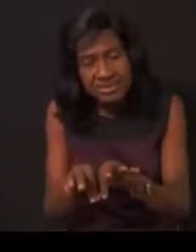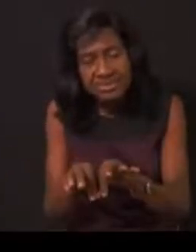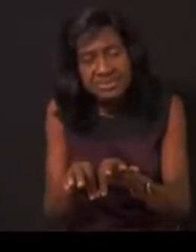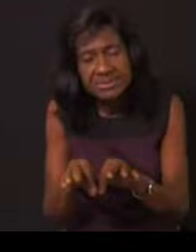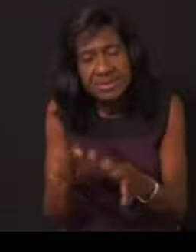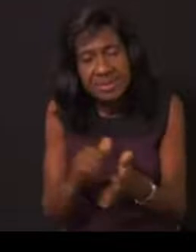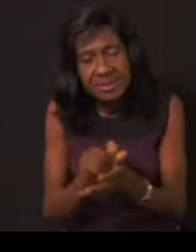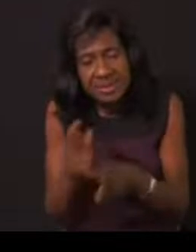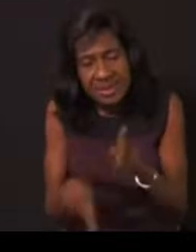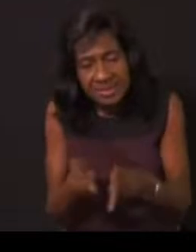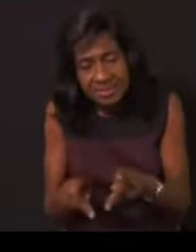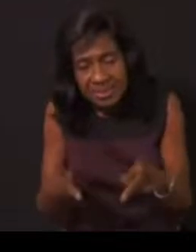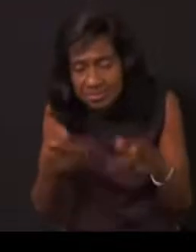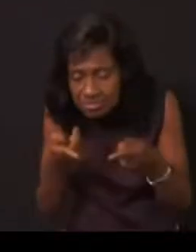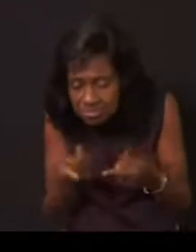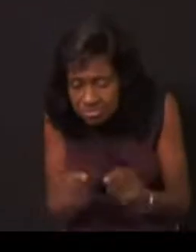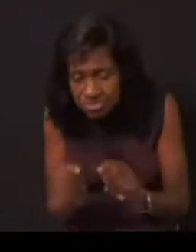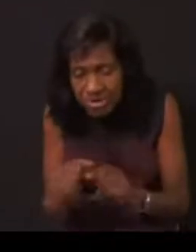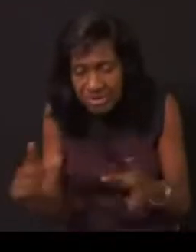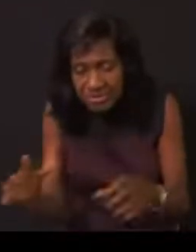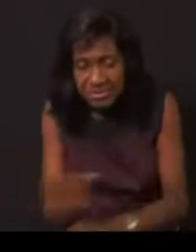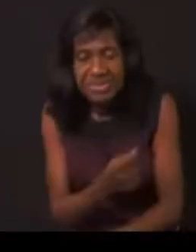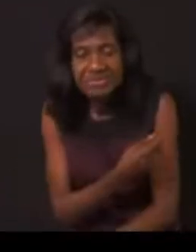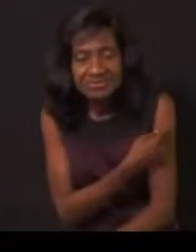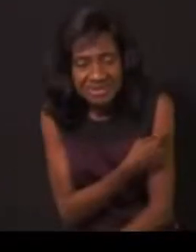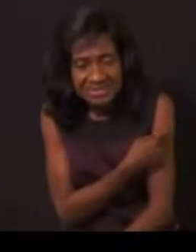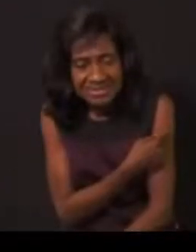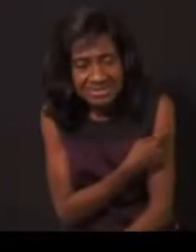vaccinations into people and get the vaccination rate up.